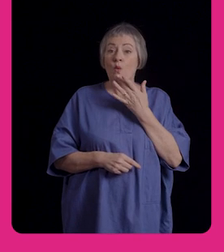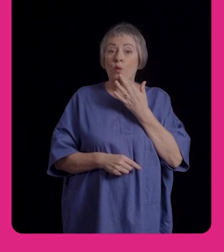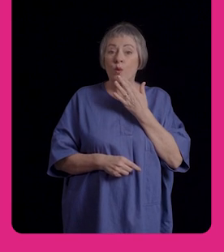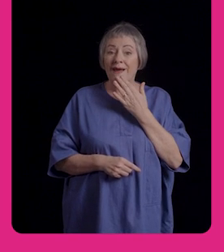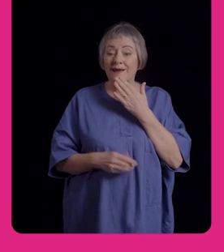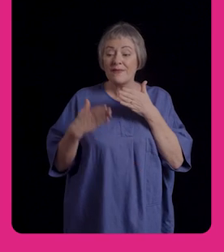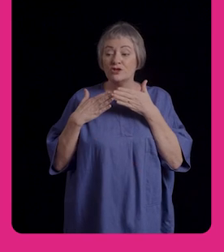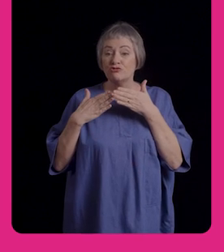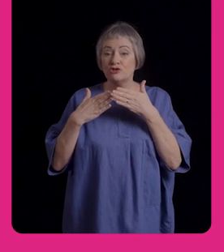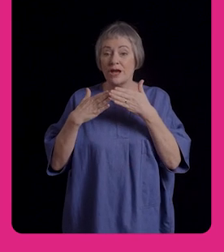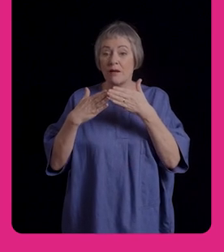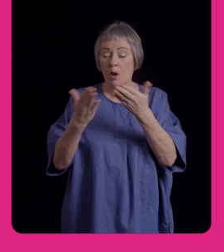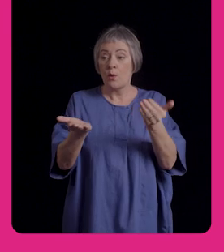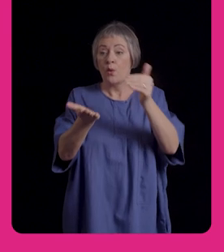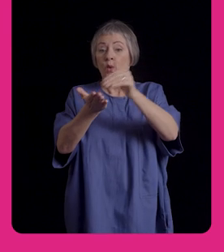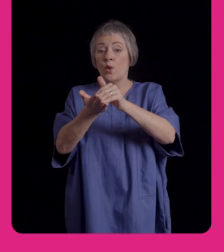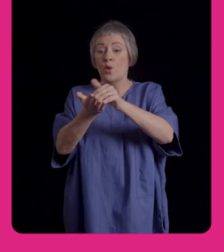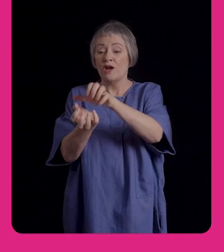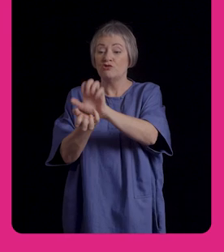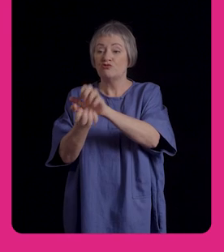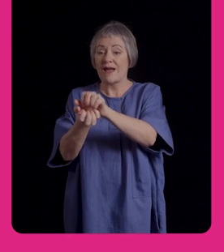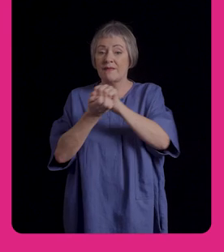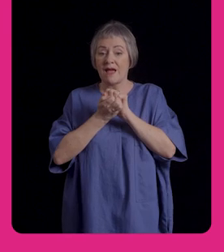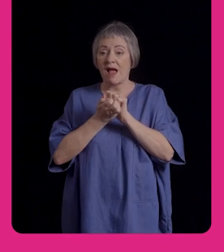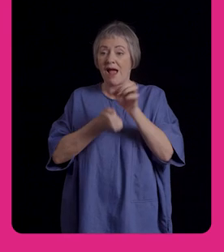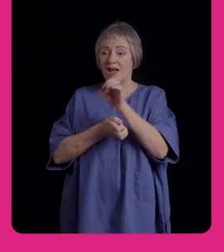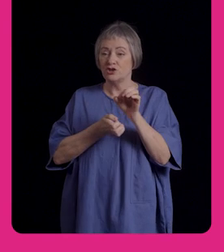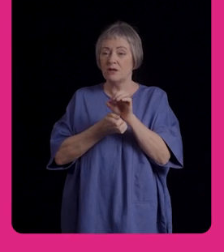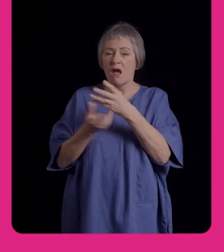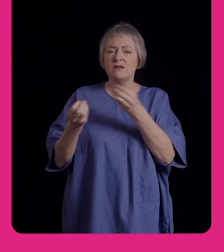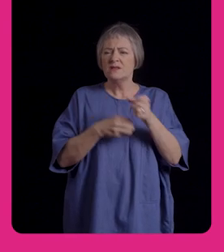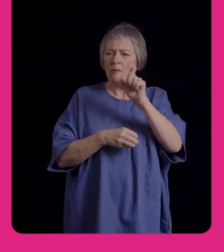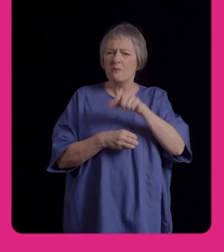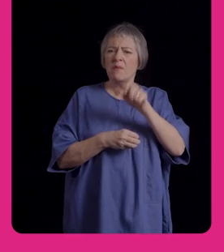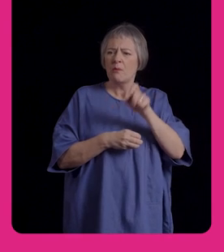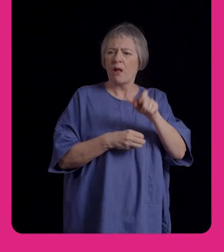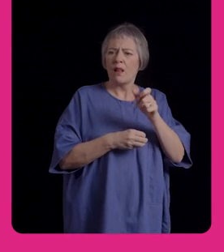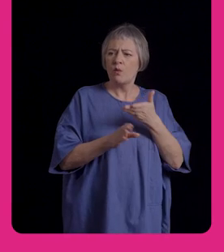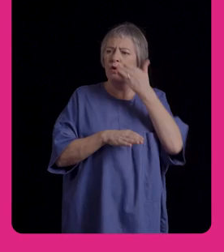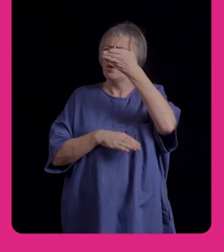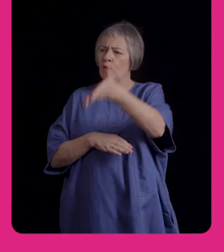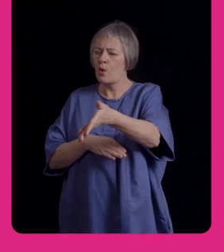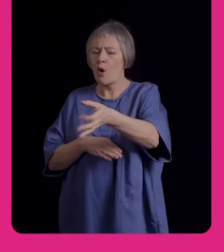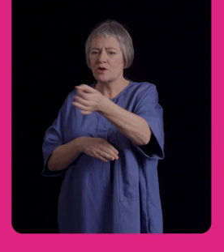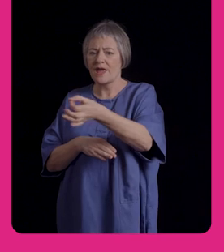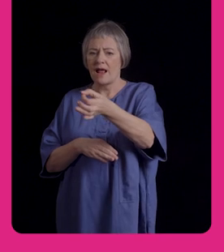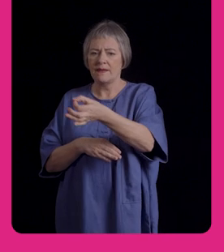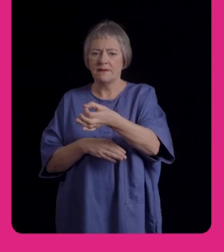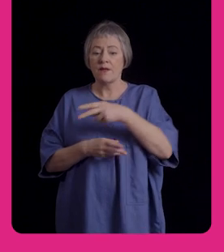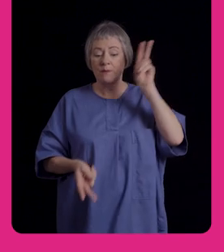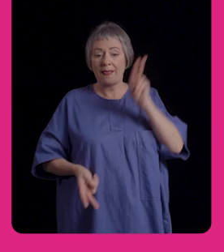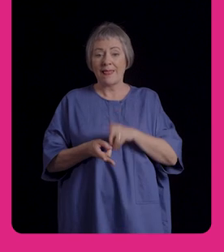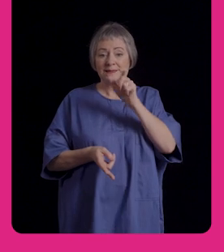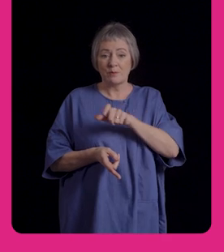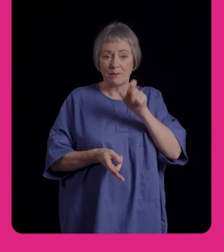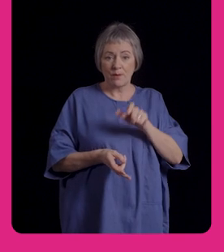when the ship gets to Treasure Island, some people are going to go ashore. Like at some point, there's going to be a lot less people on this ship. At the